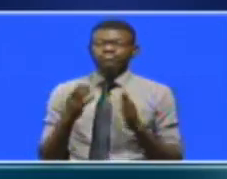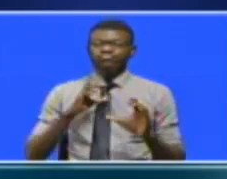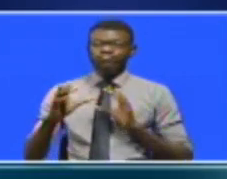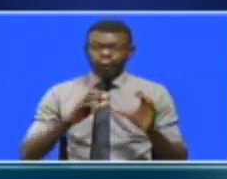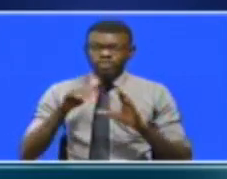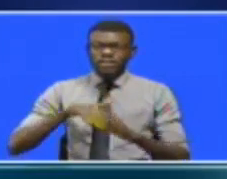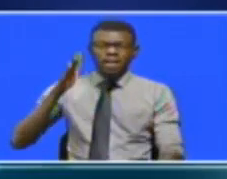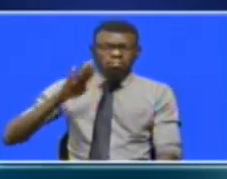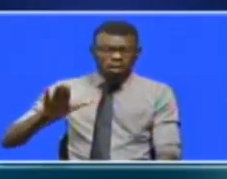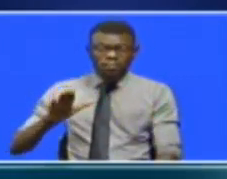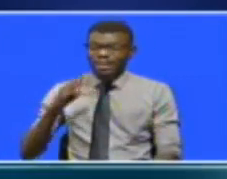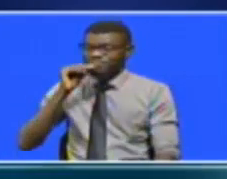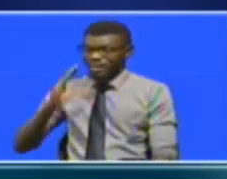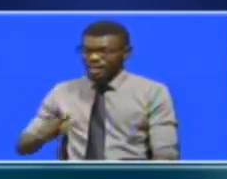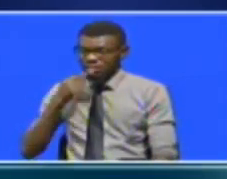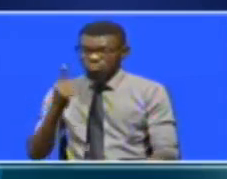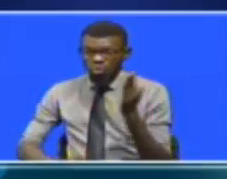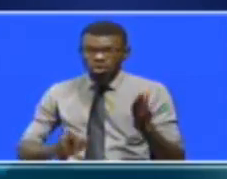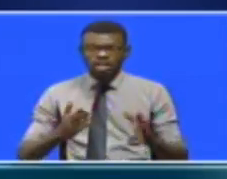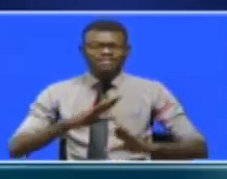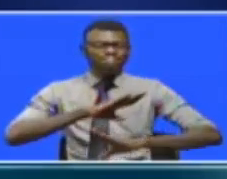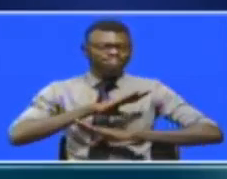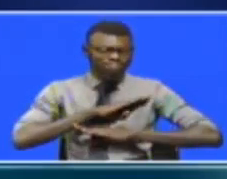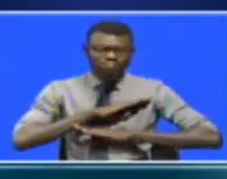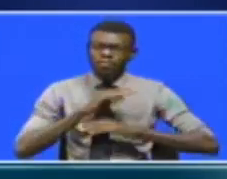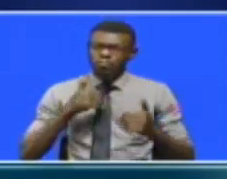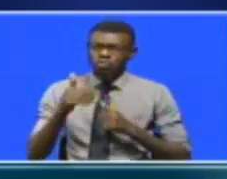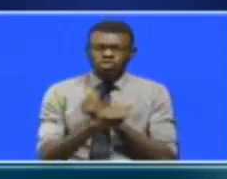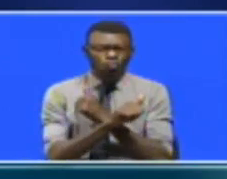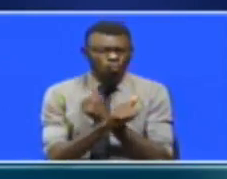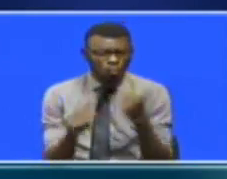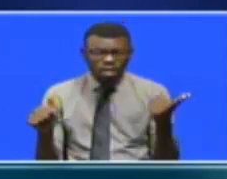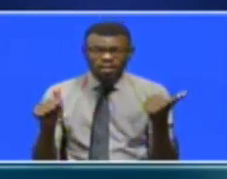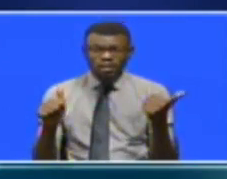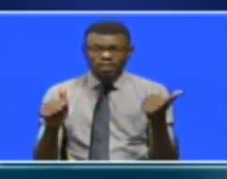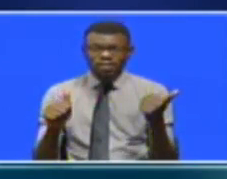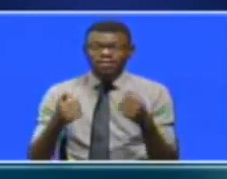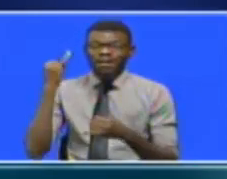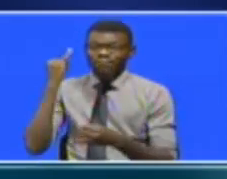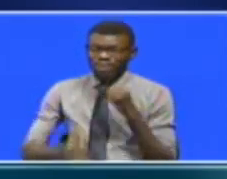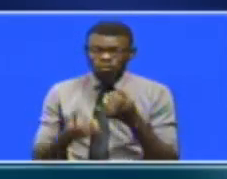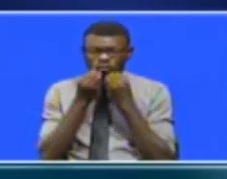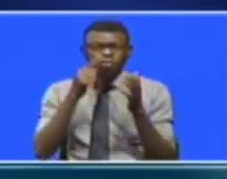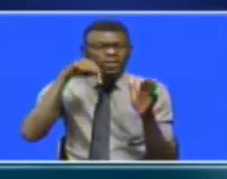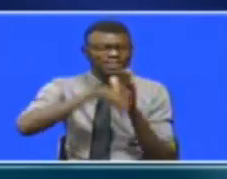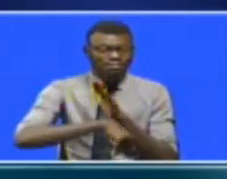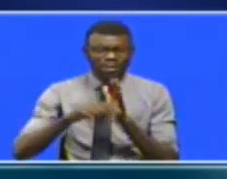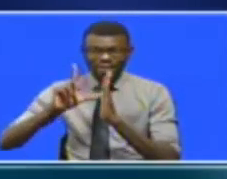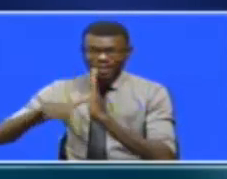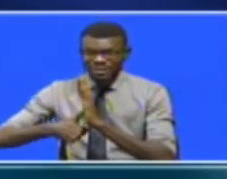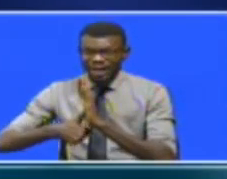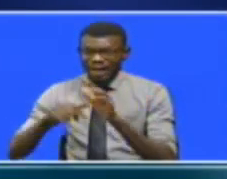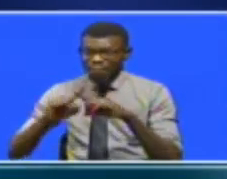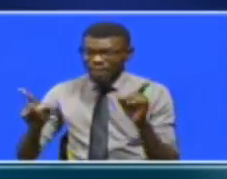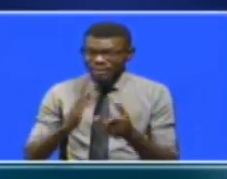he was satisfied that due process was followed and promised to give a detailed ruling at a later date. However, a section